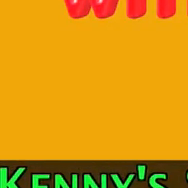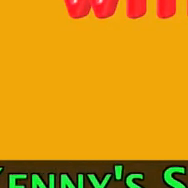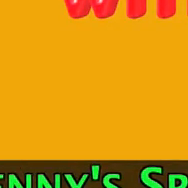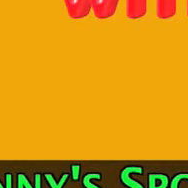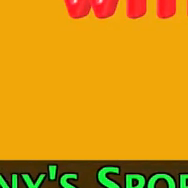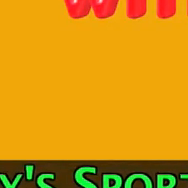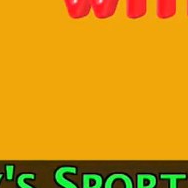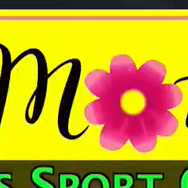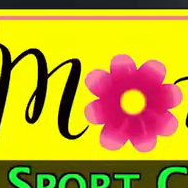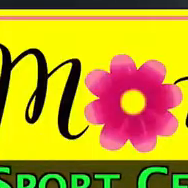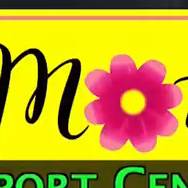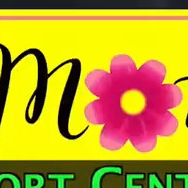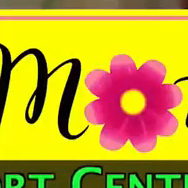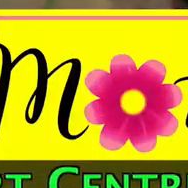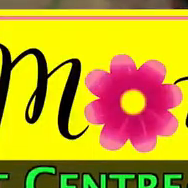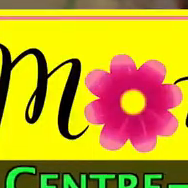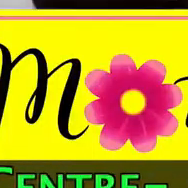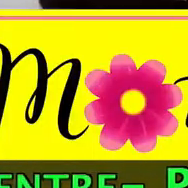Love.